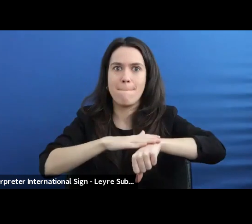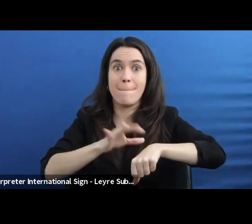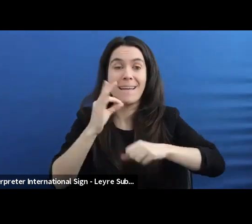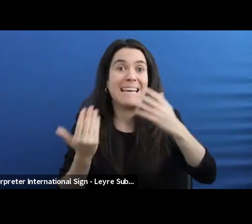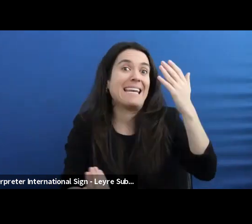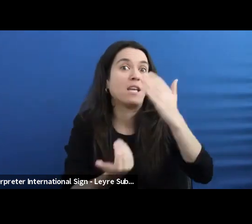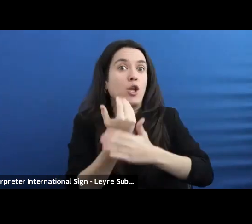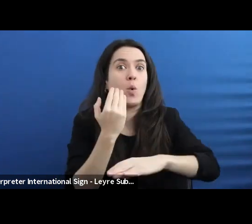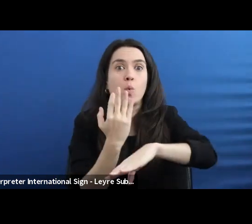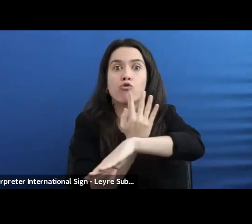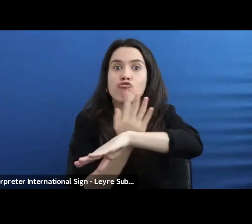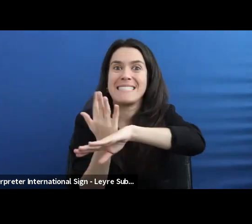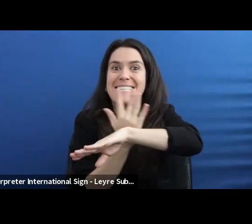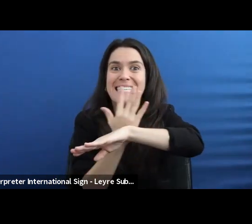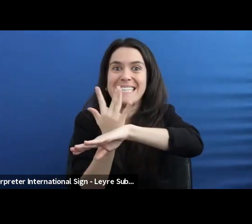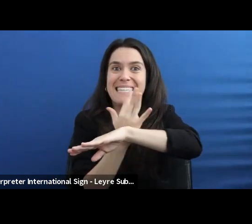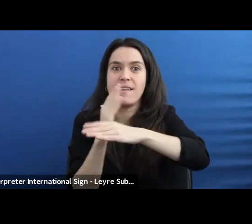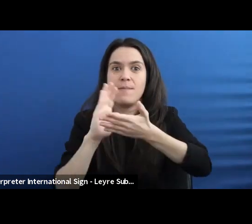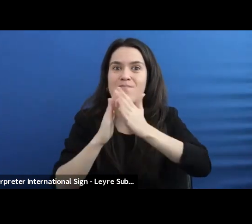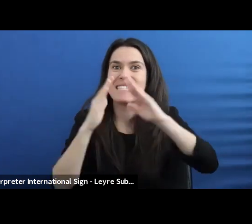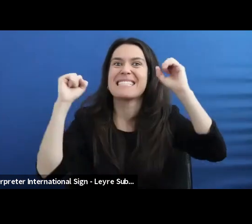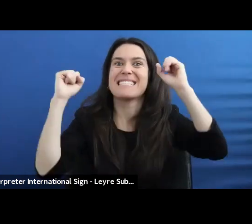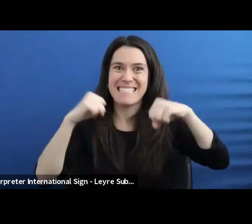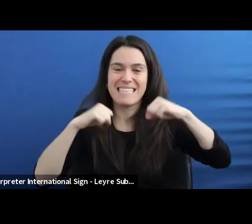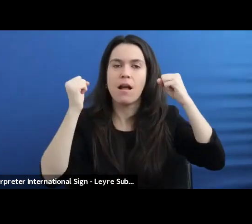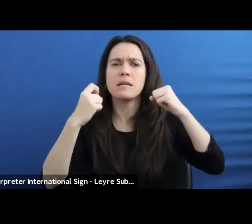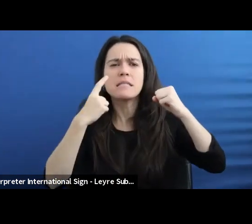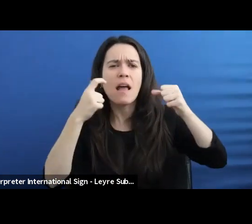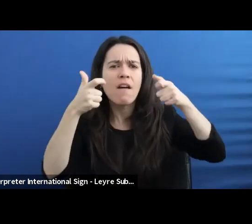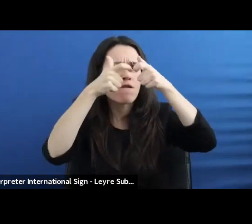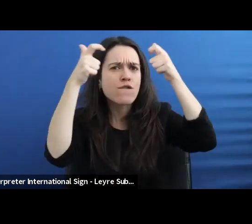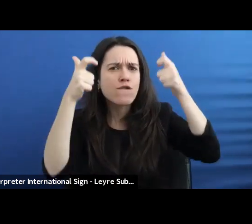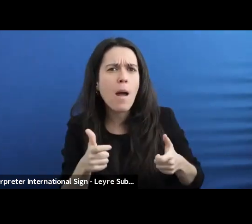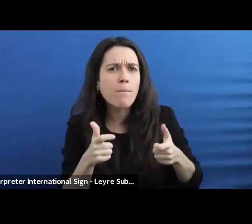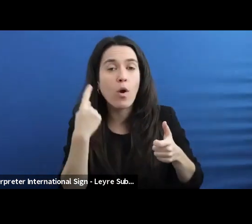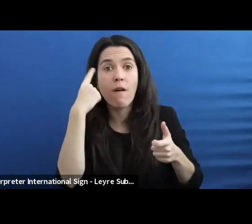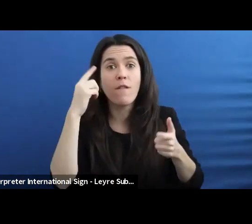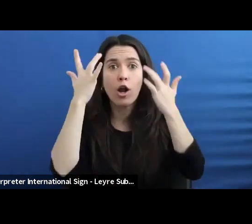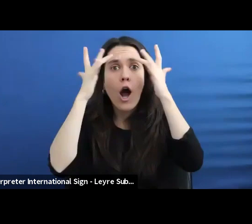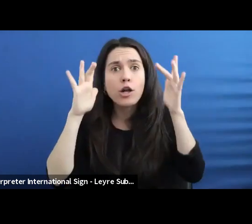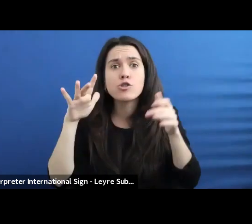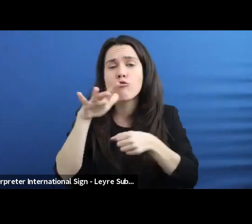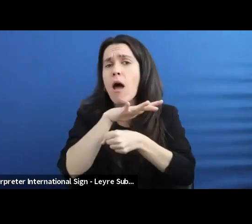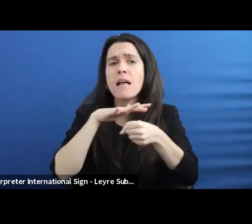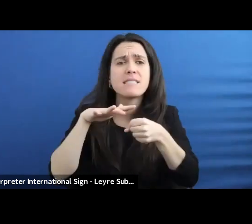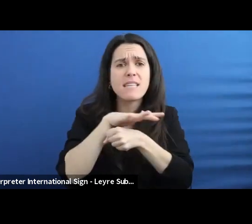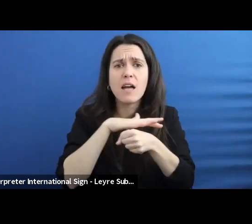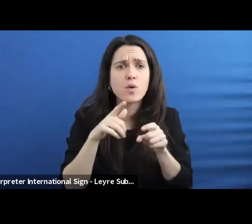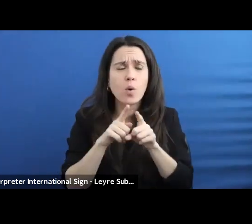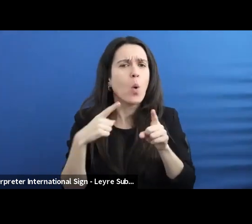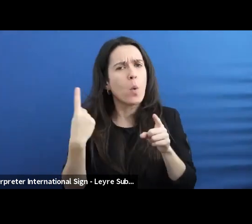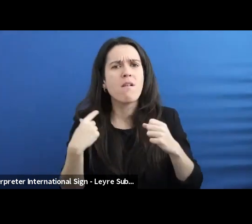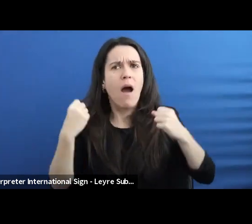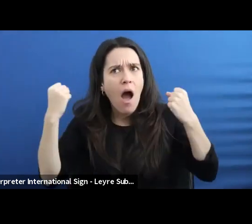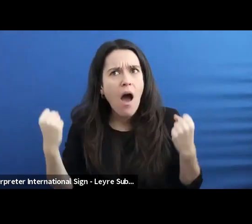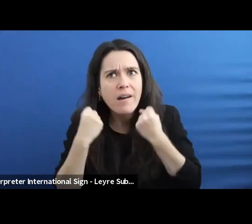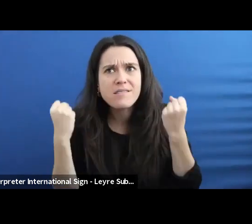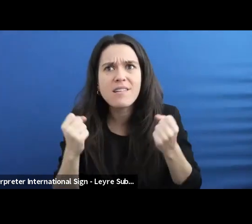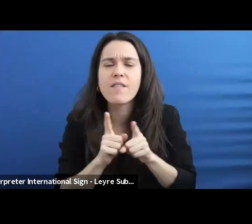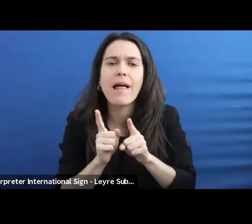that sets this kind of framework. I think in the cultural sector, I think many of us are active in in programs like Creative